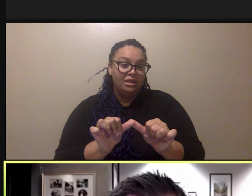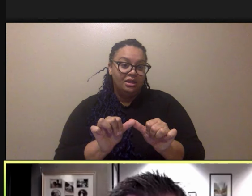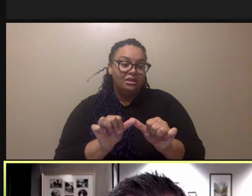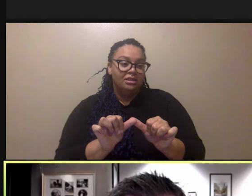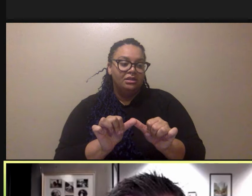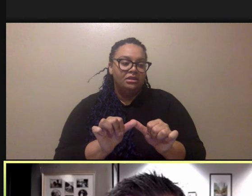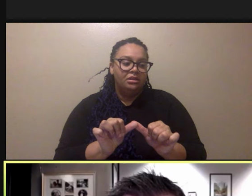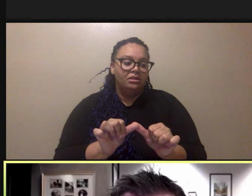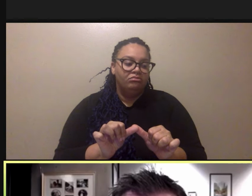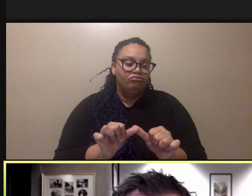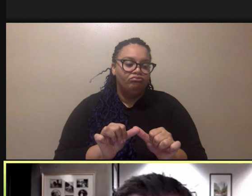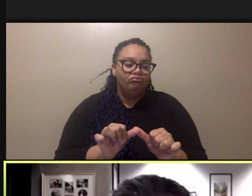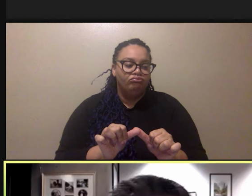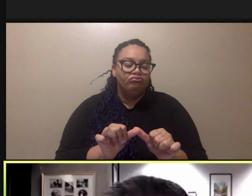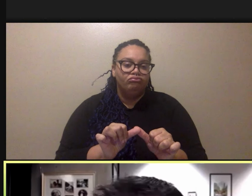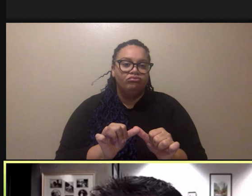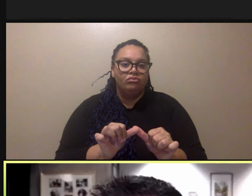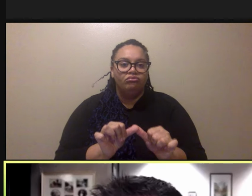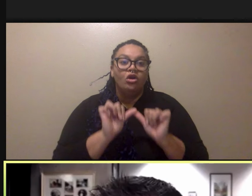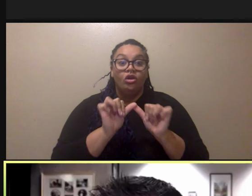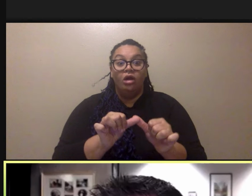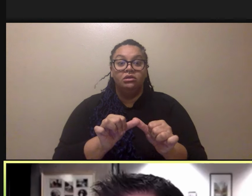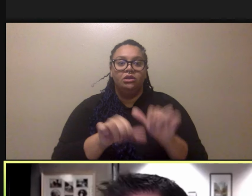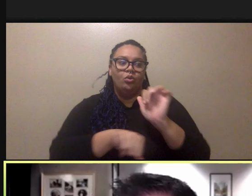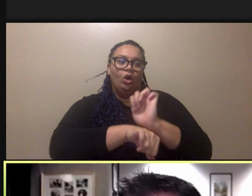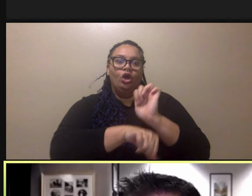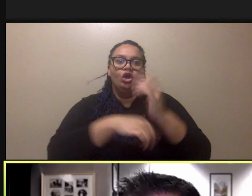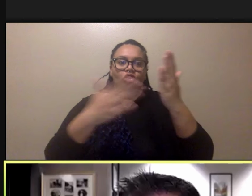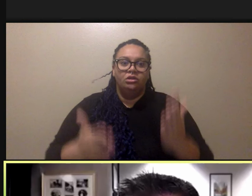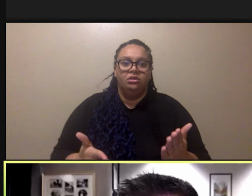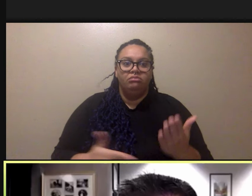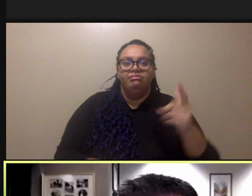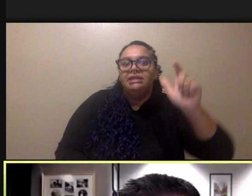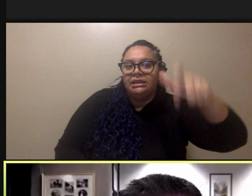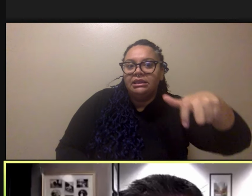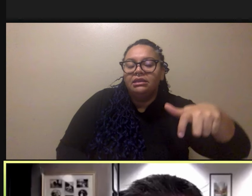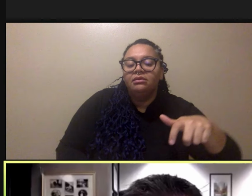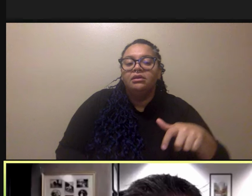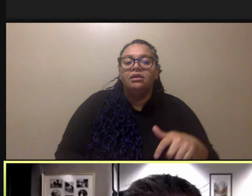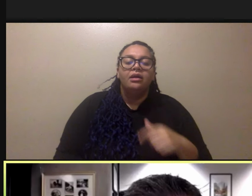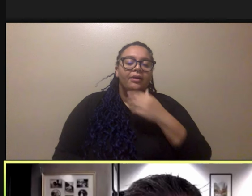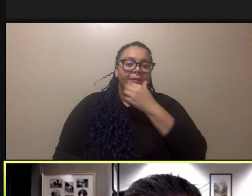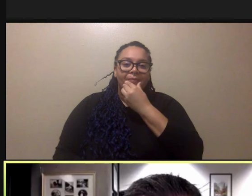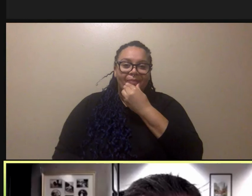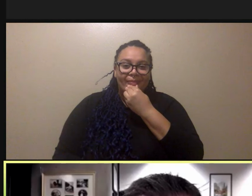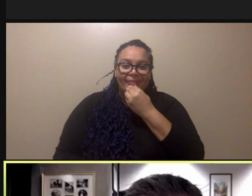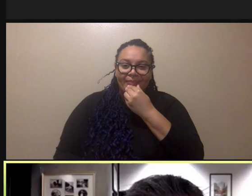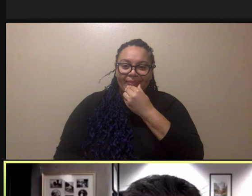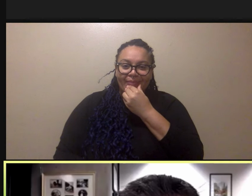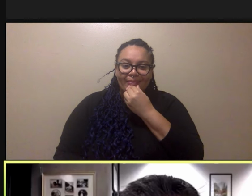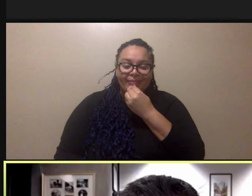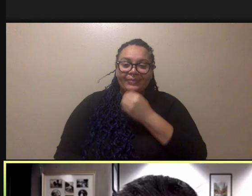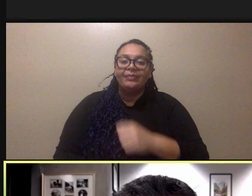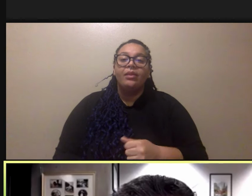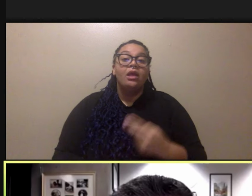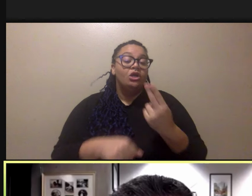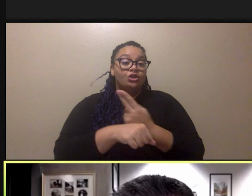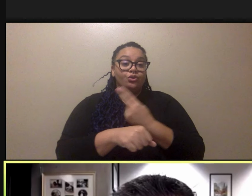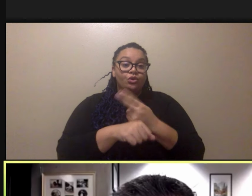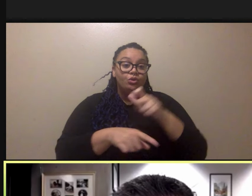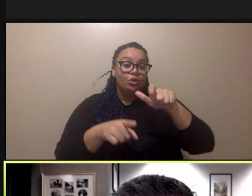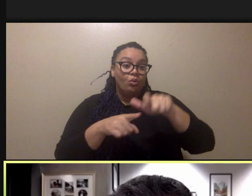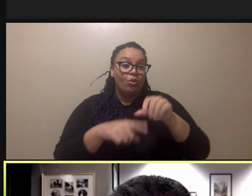replenishment of those workers, and that had to come from somewhere. To put it in the words of